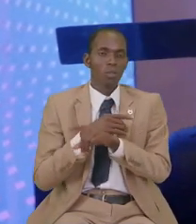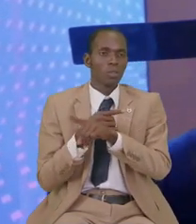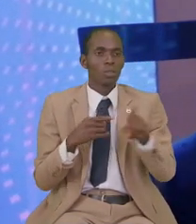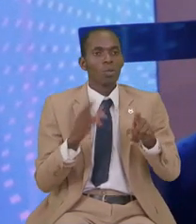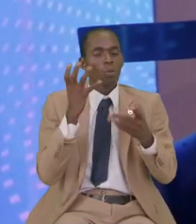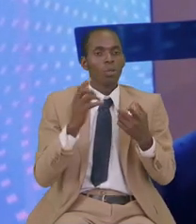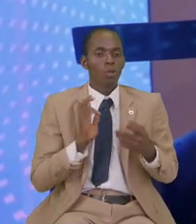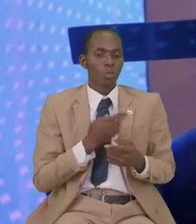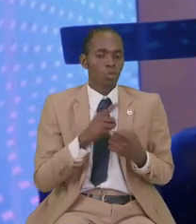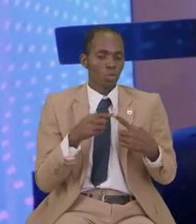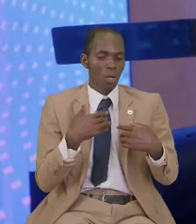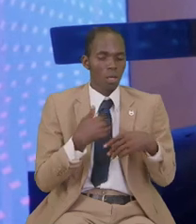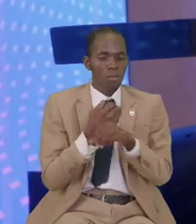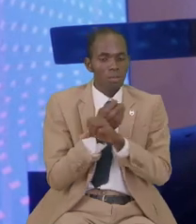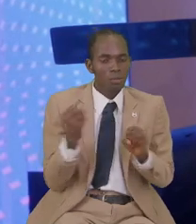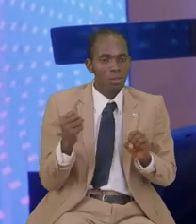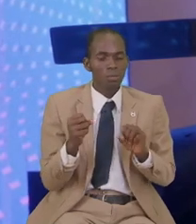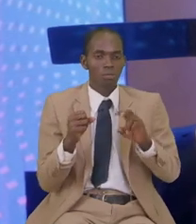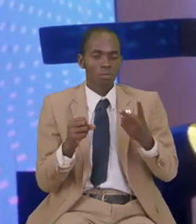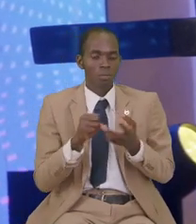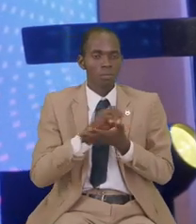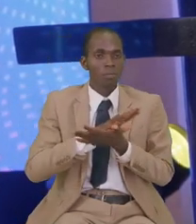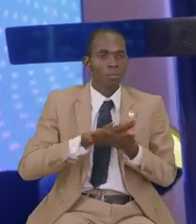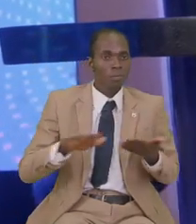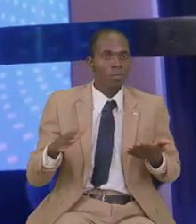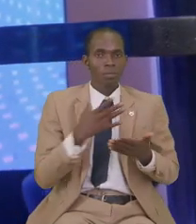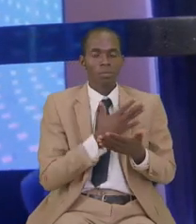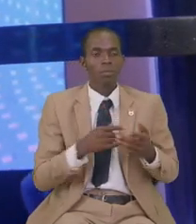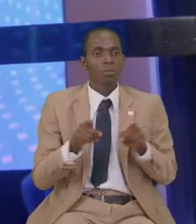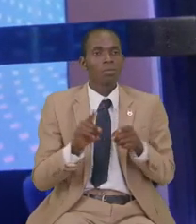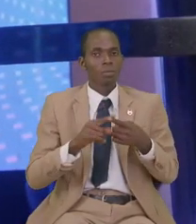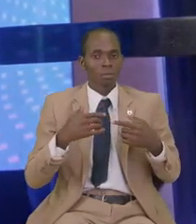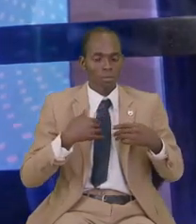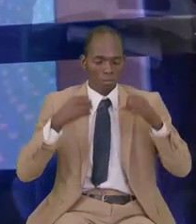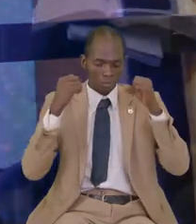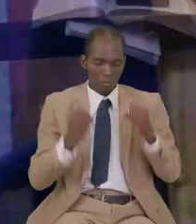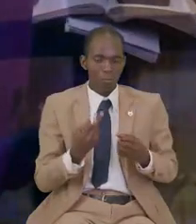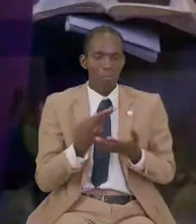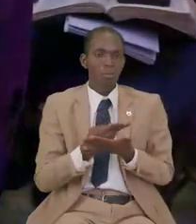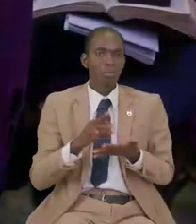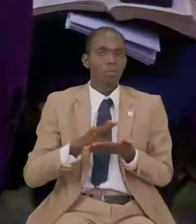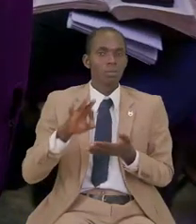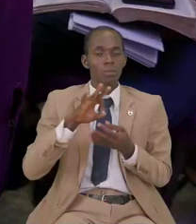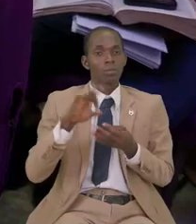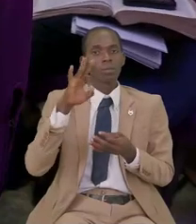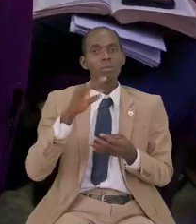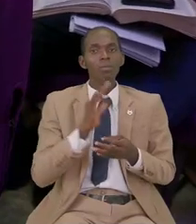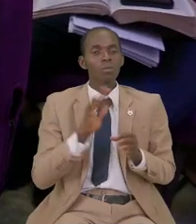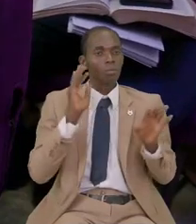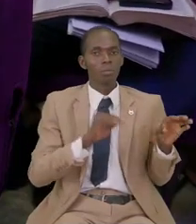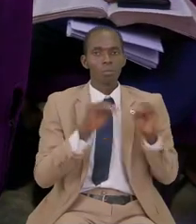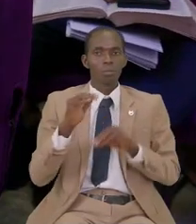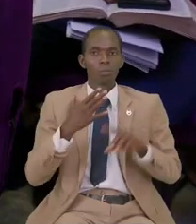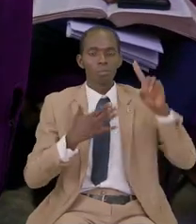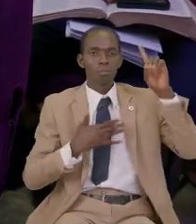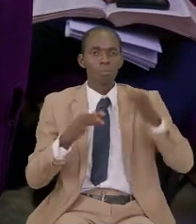to have sanctification. He wants us to have the strength and the power of the Holy Spirit. And I will put my spirit within you